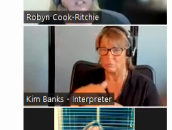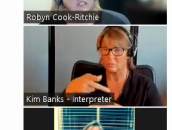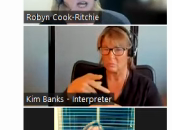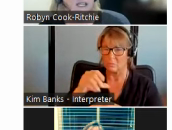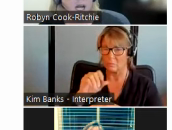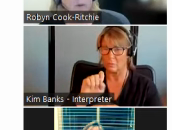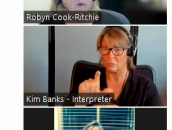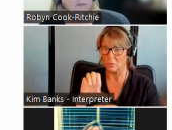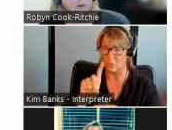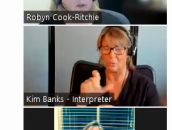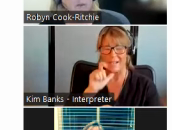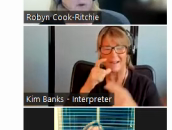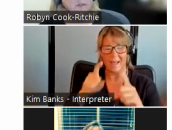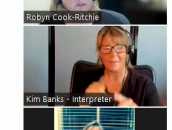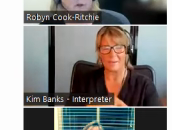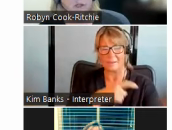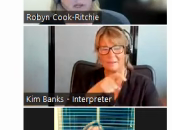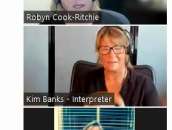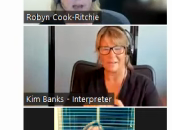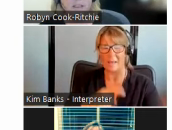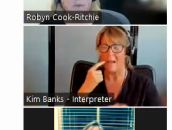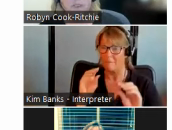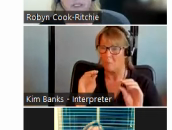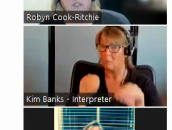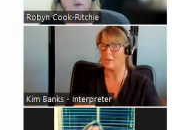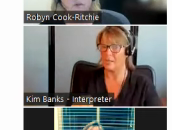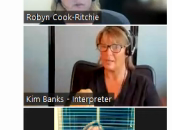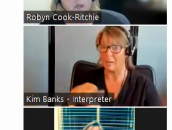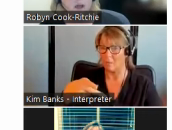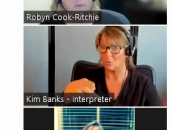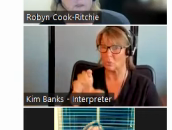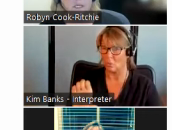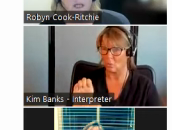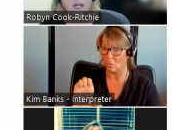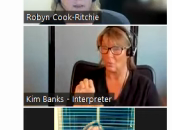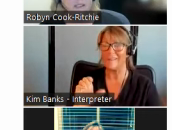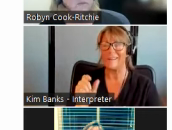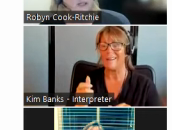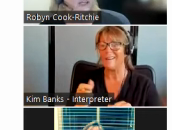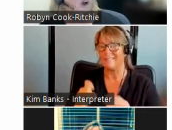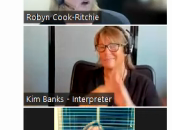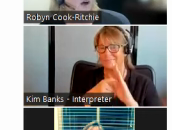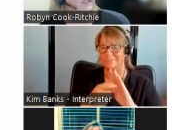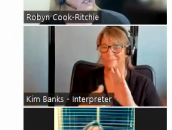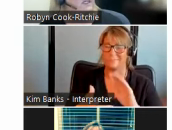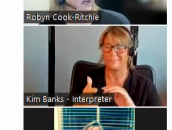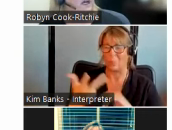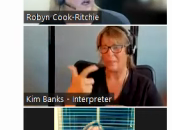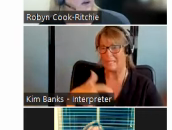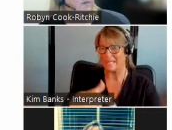I've actually had it happen where I've put in a postal code and I've had to put it in 2 or 3 times and then it's finally